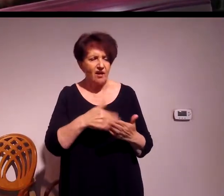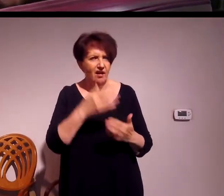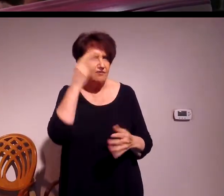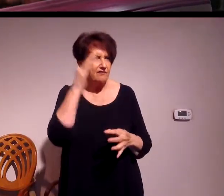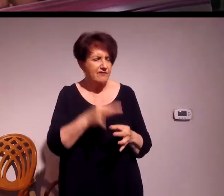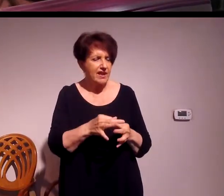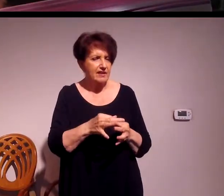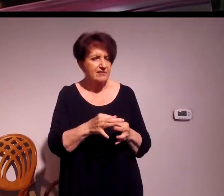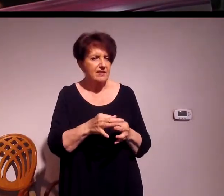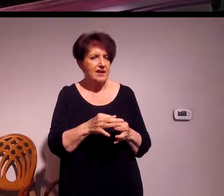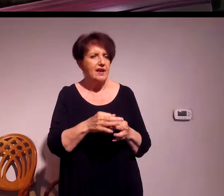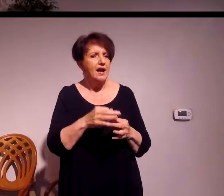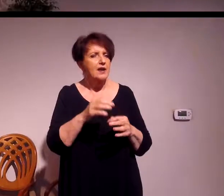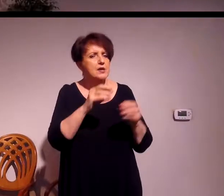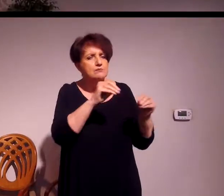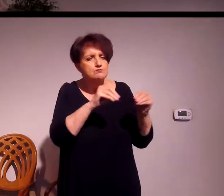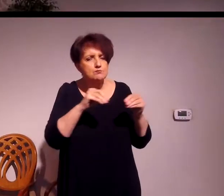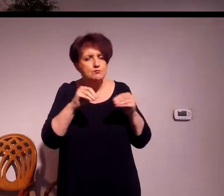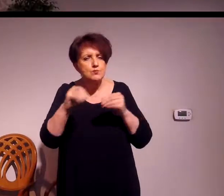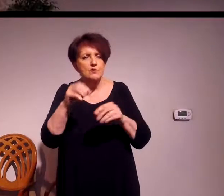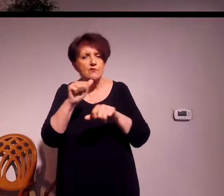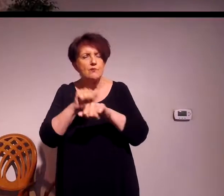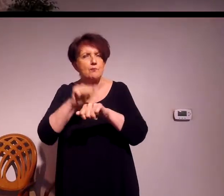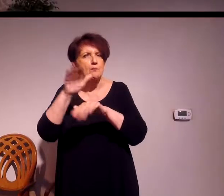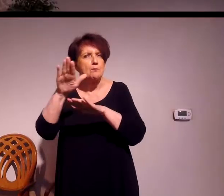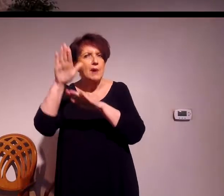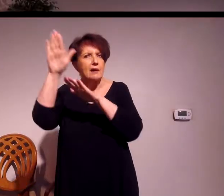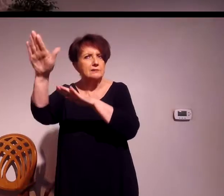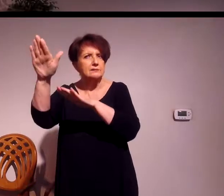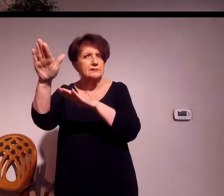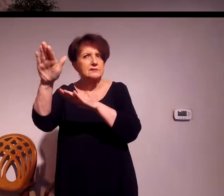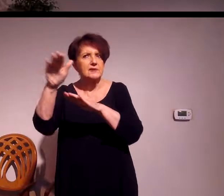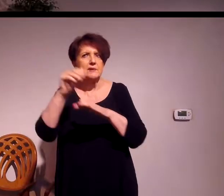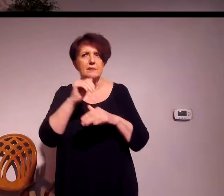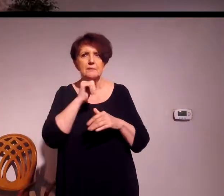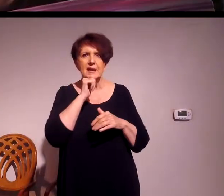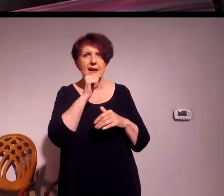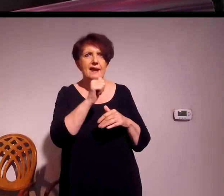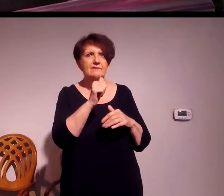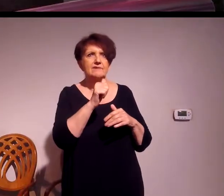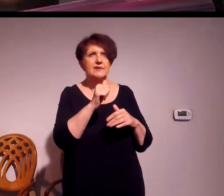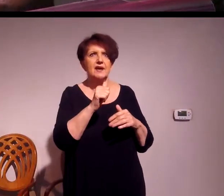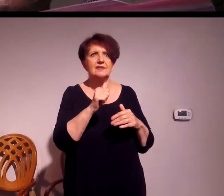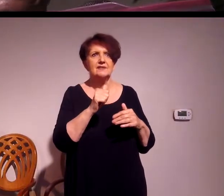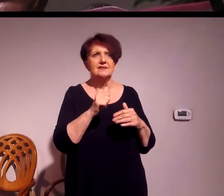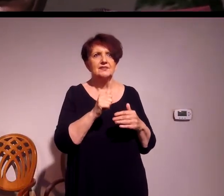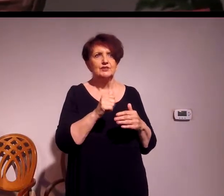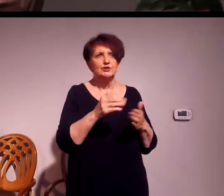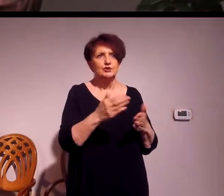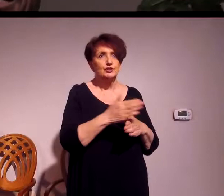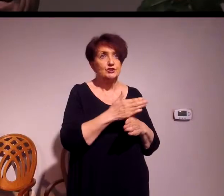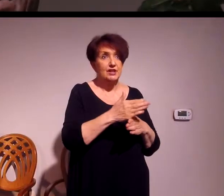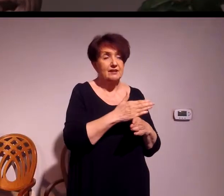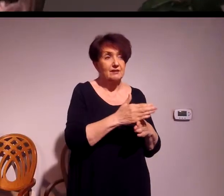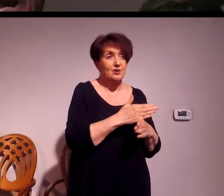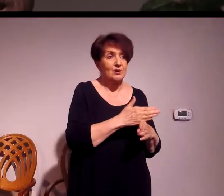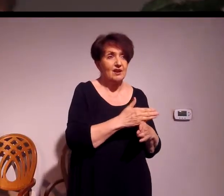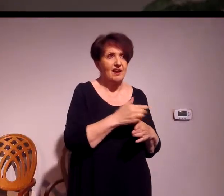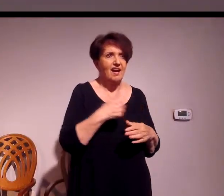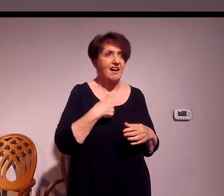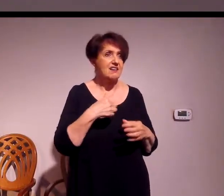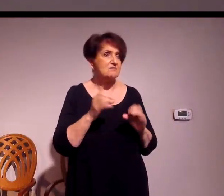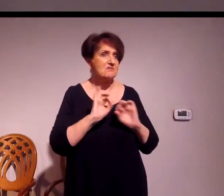would remove mountains and have not charity, I am nothing. You get